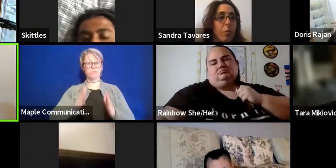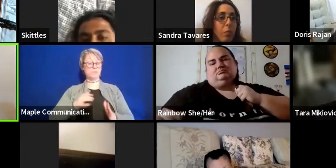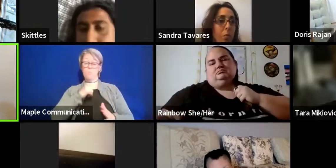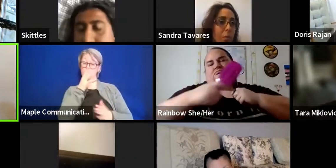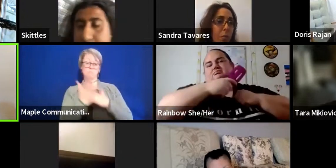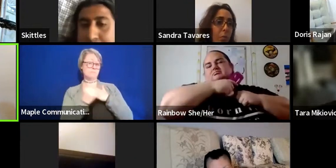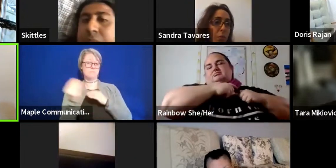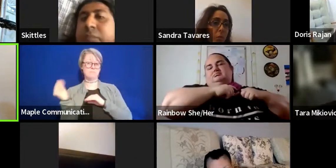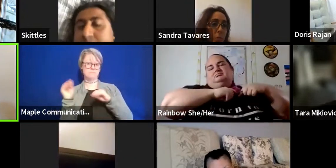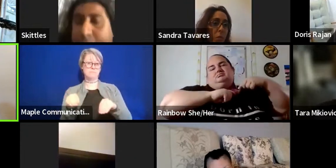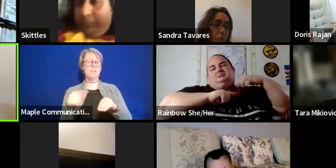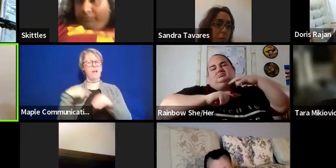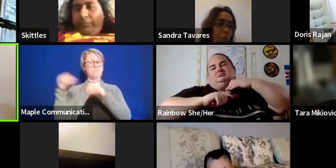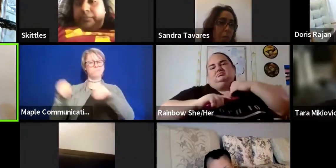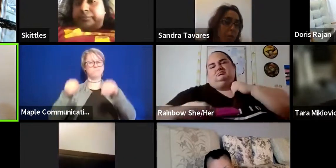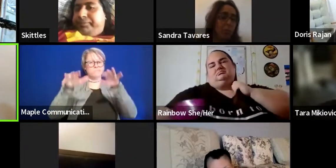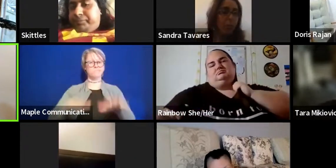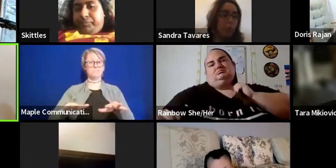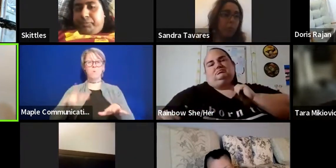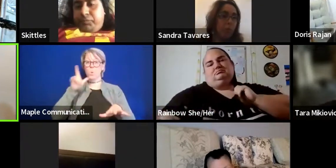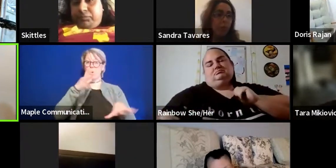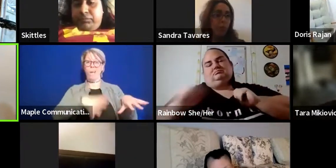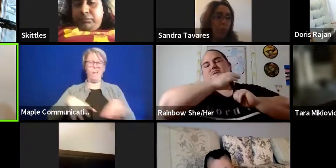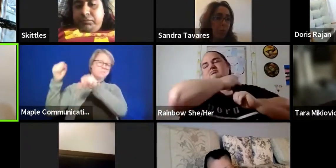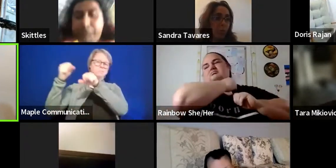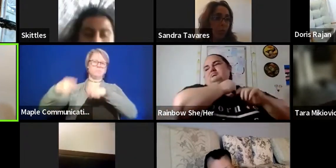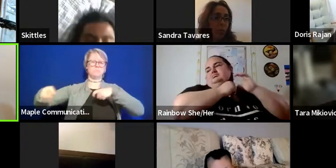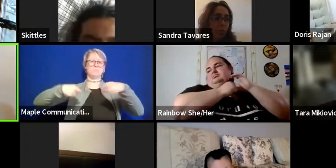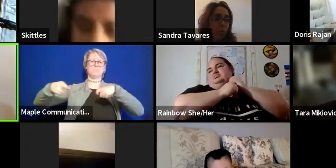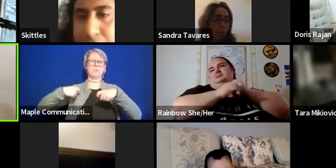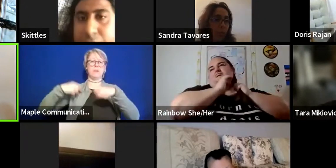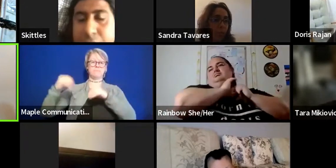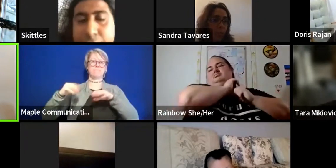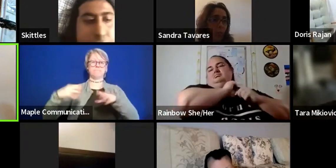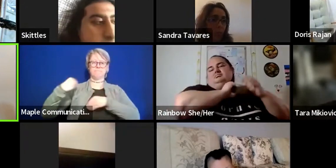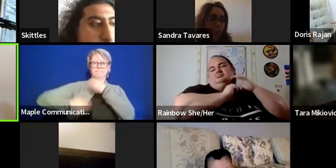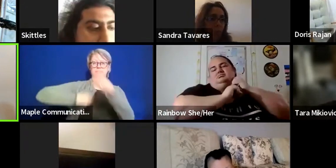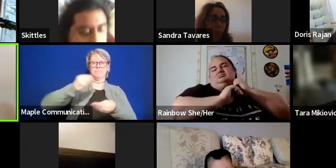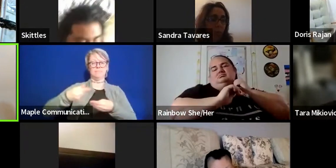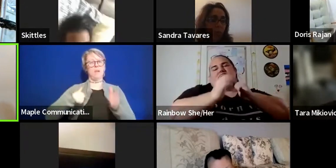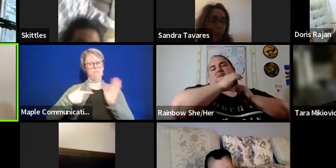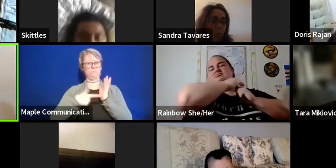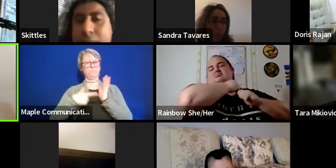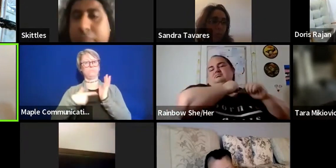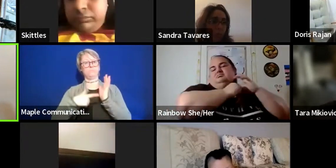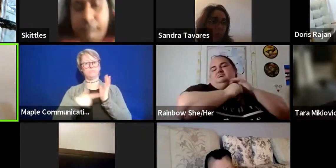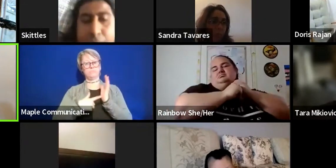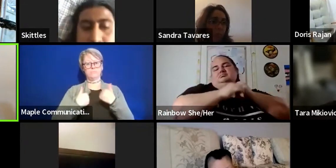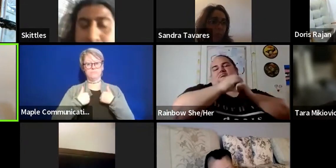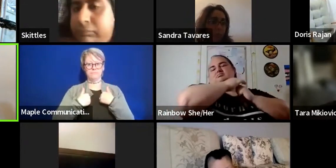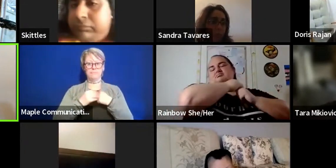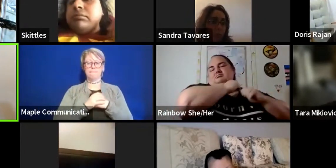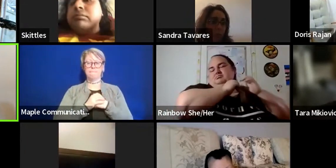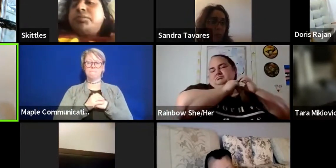who's a settler and a descendant of colonizers, and what I owe to this land. And to me,